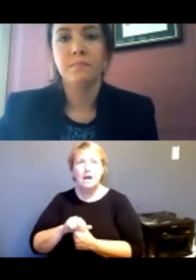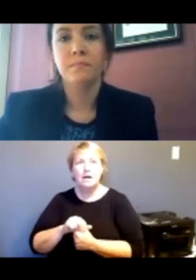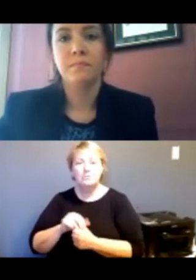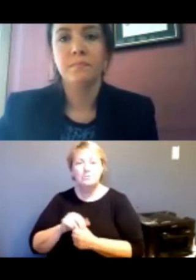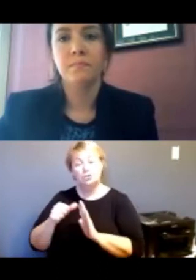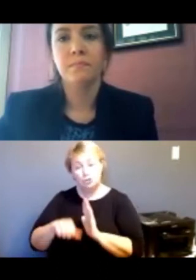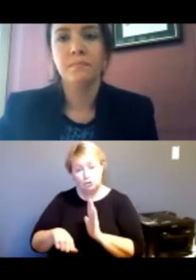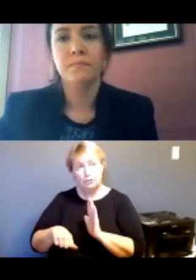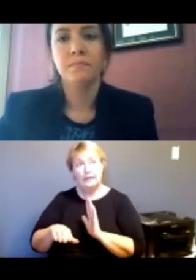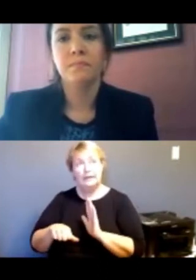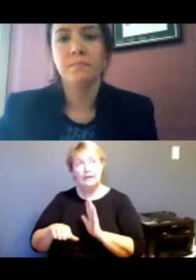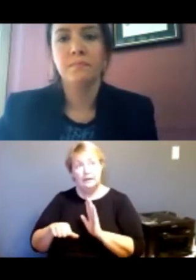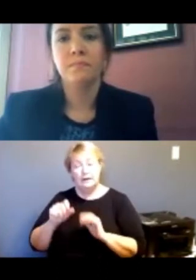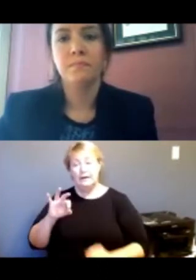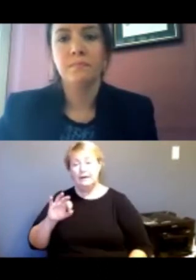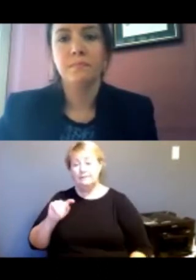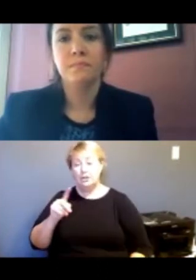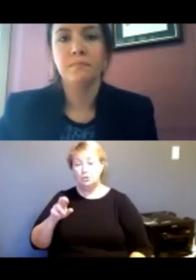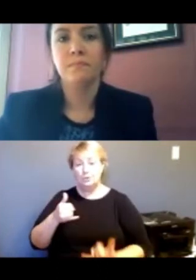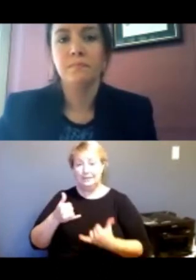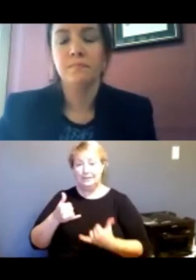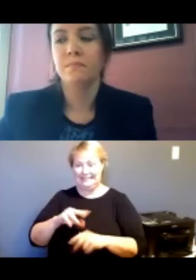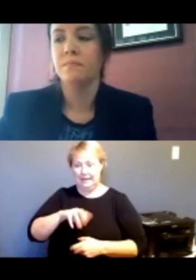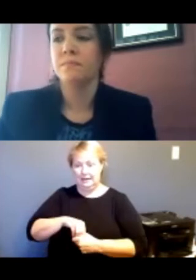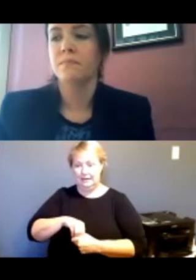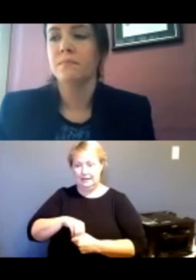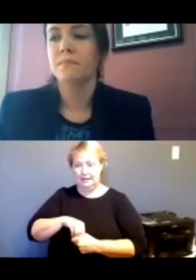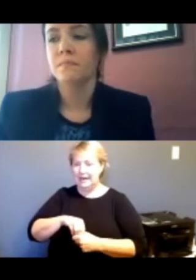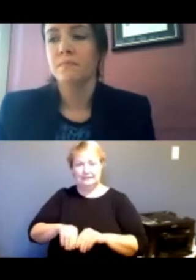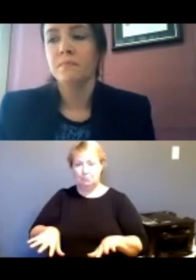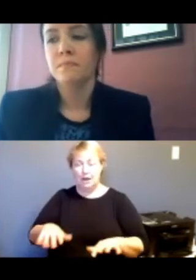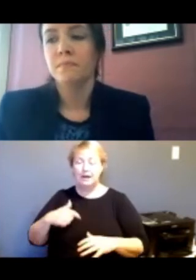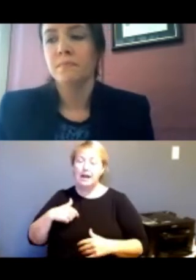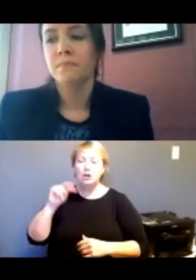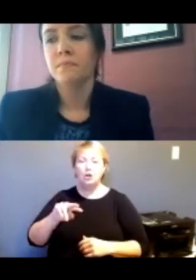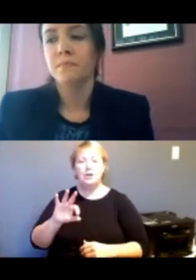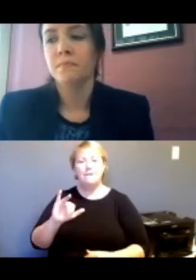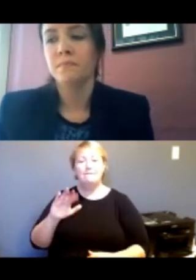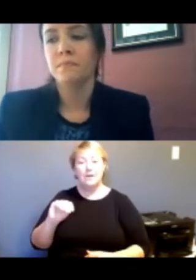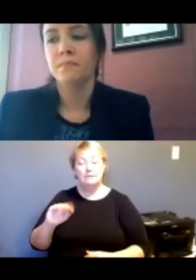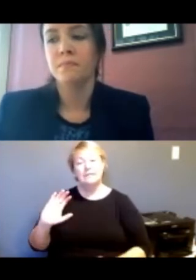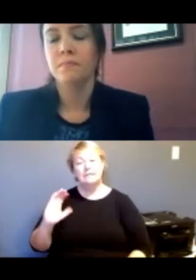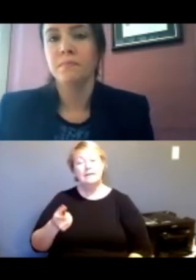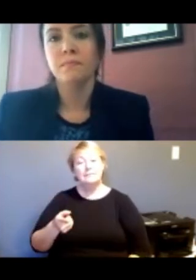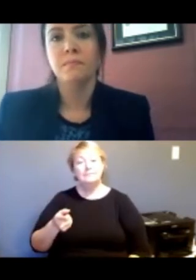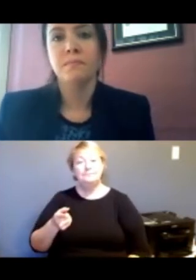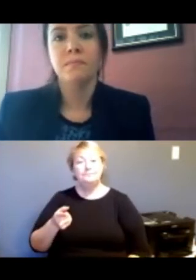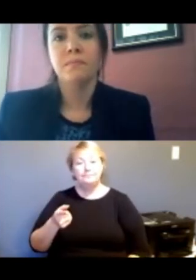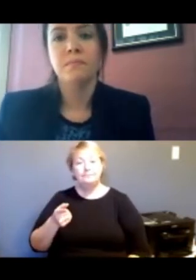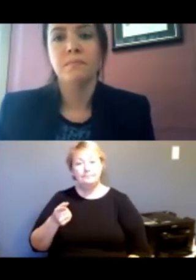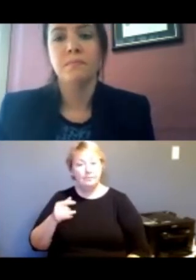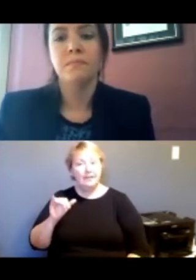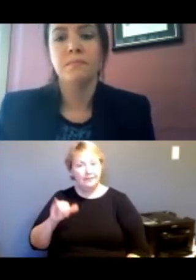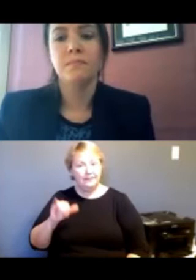surgery if the tumor is still contained and hasn't spread. And based on my review of your films, it looks like that's the